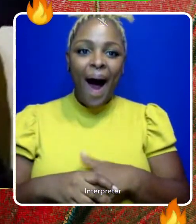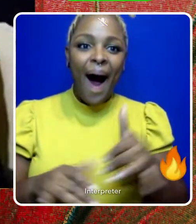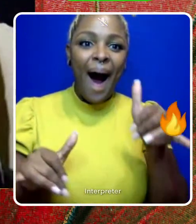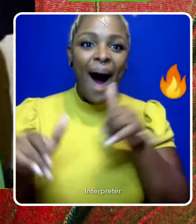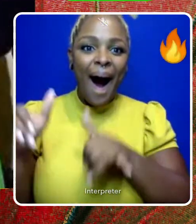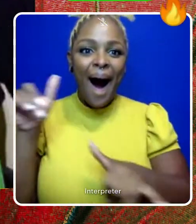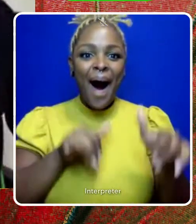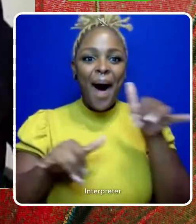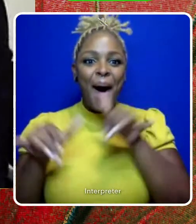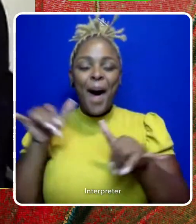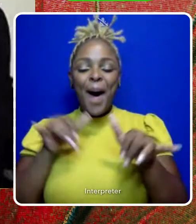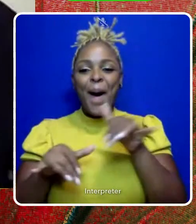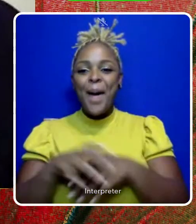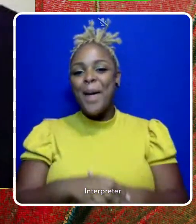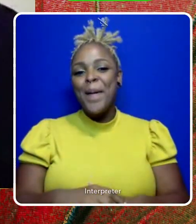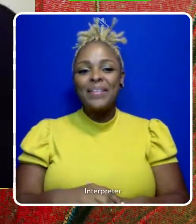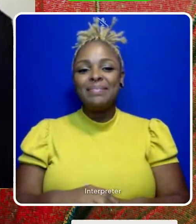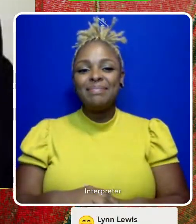Wow.